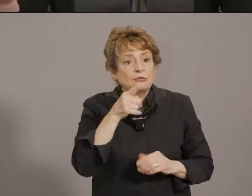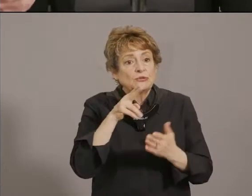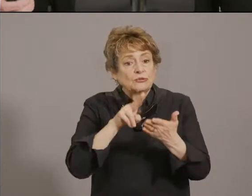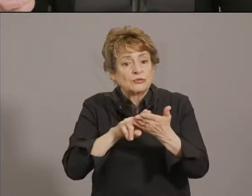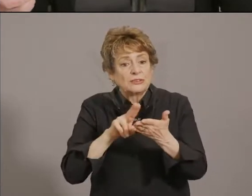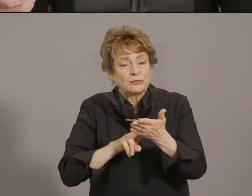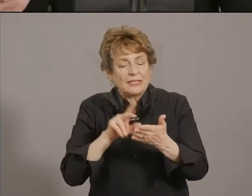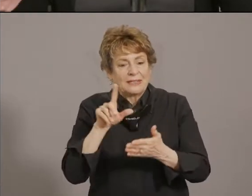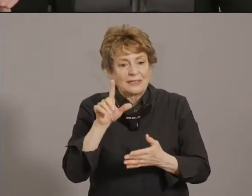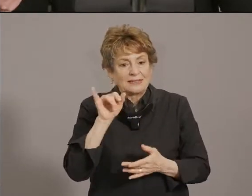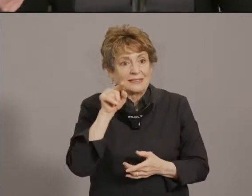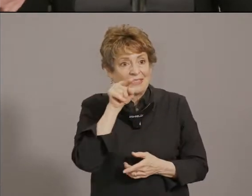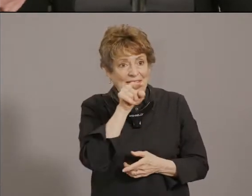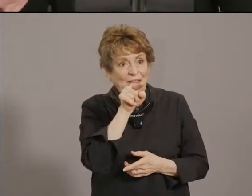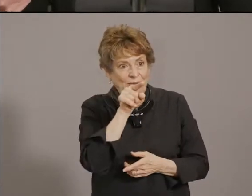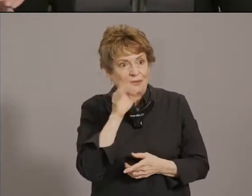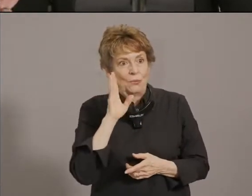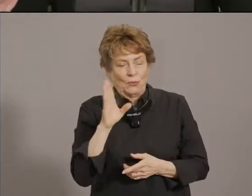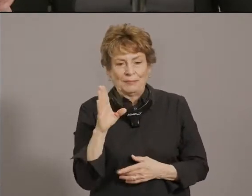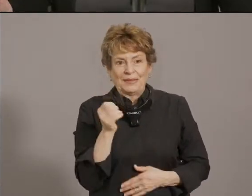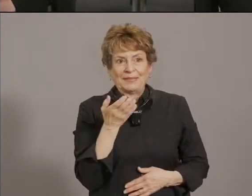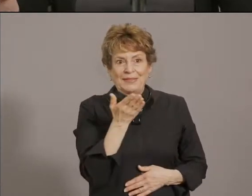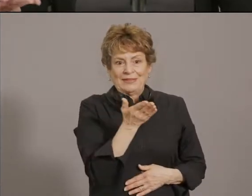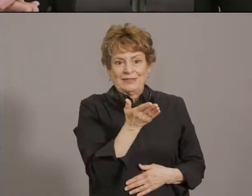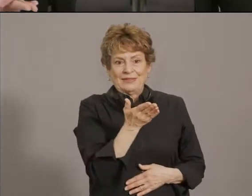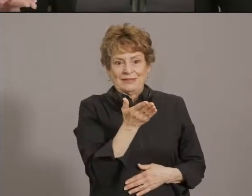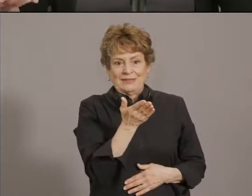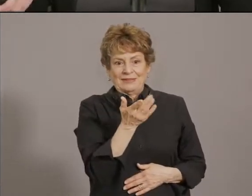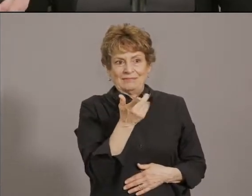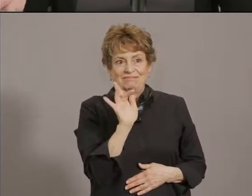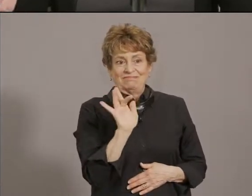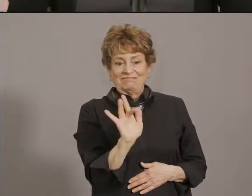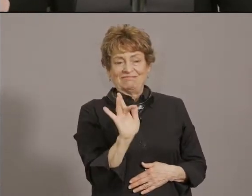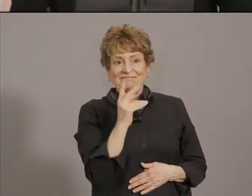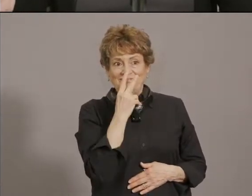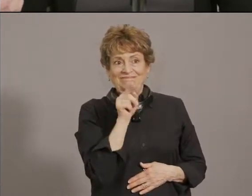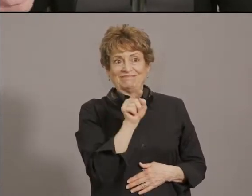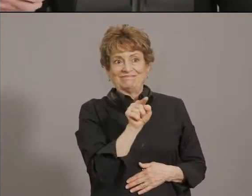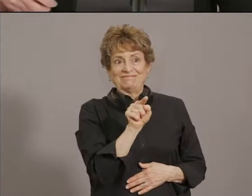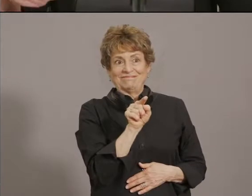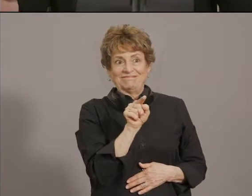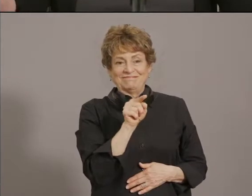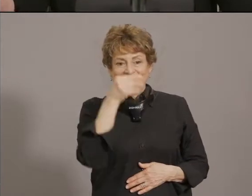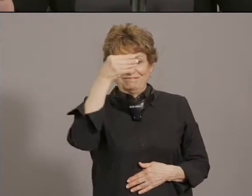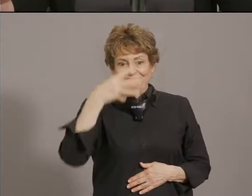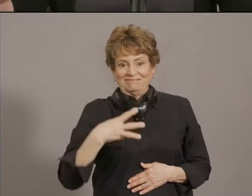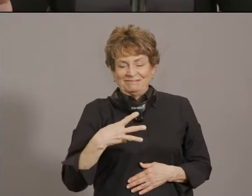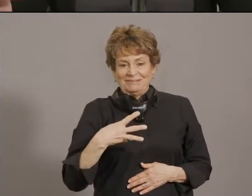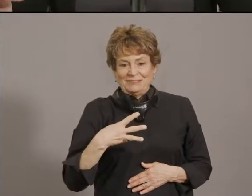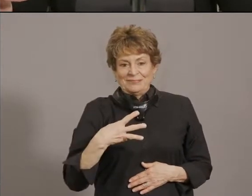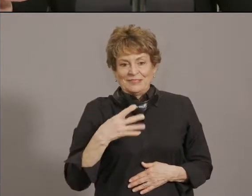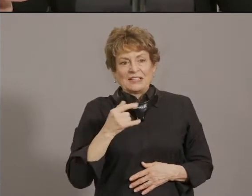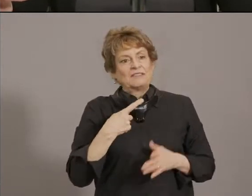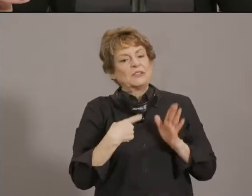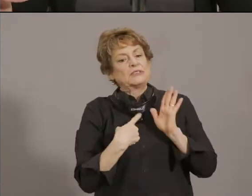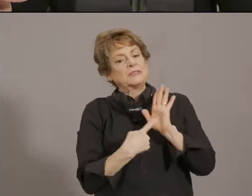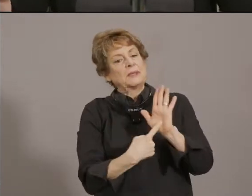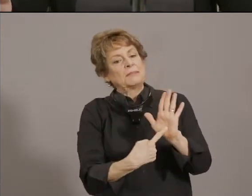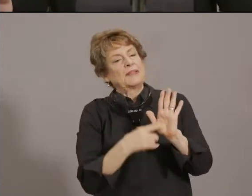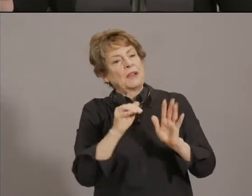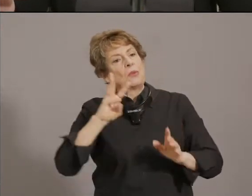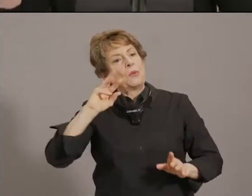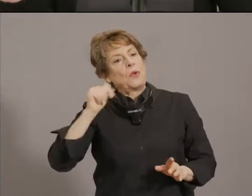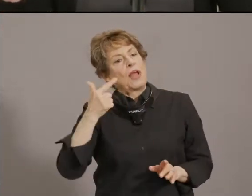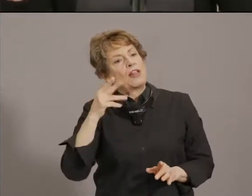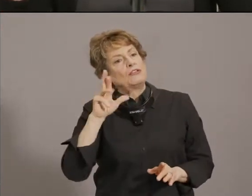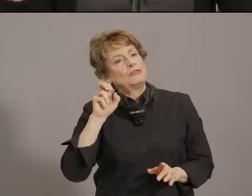that. If you click on that registration site, say for this one, this is a Walgreens location, it will take you directly to